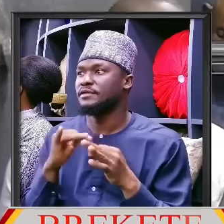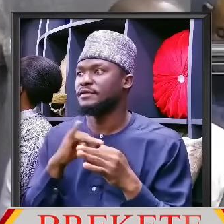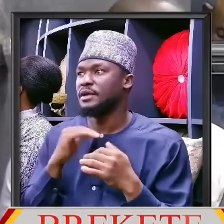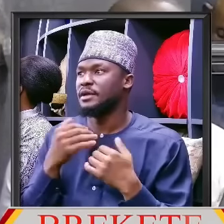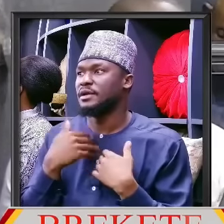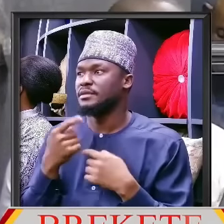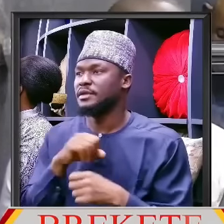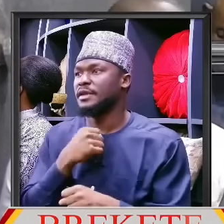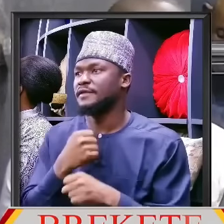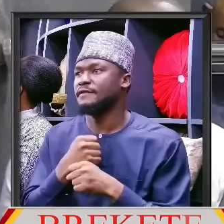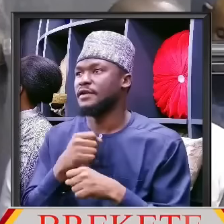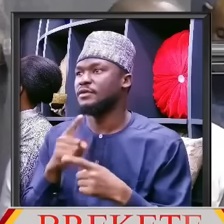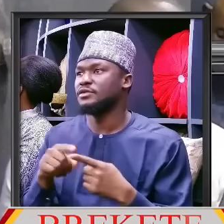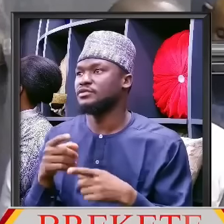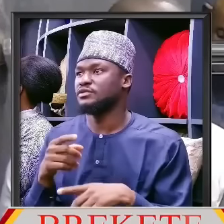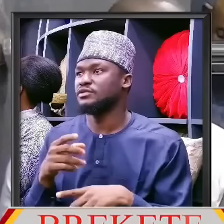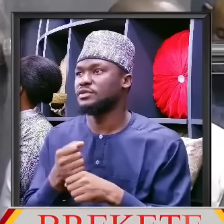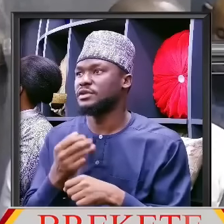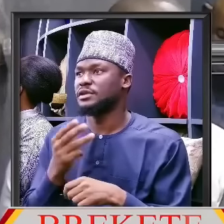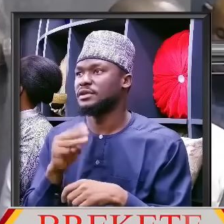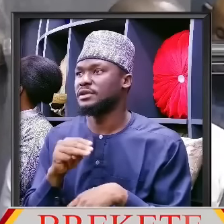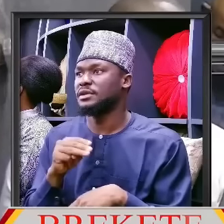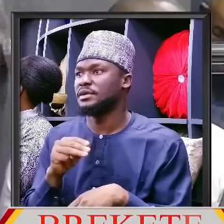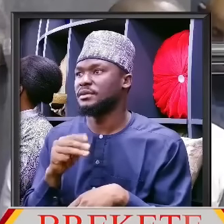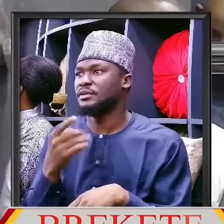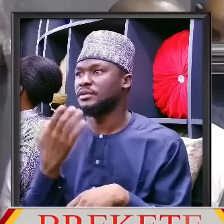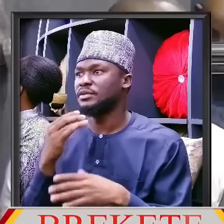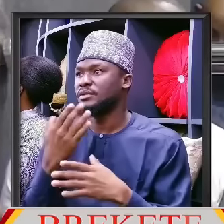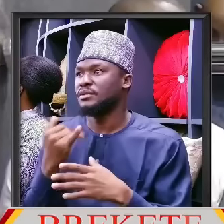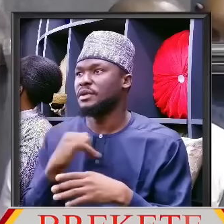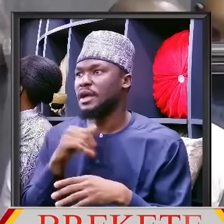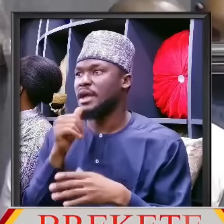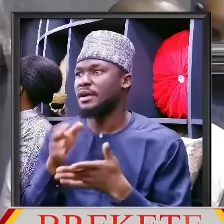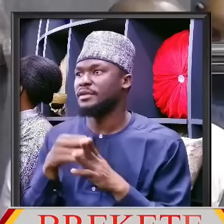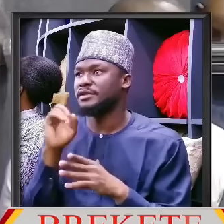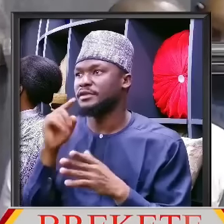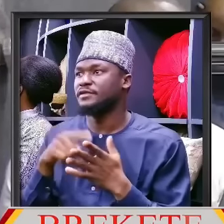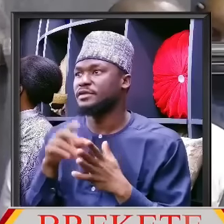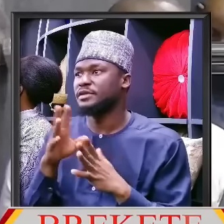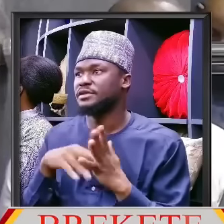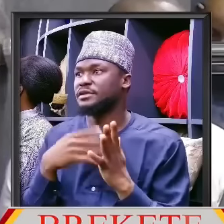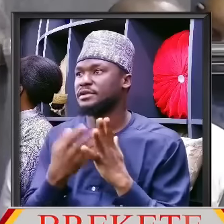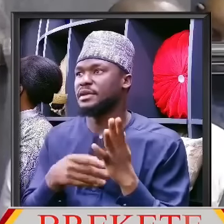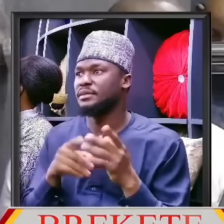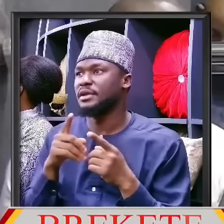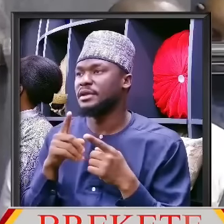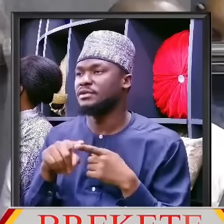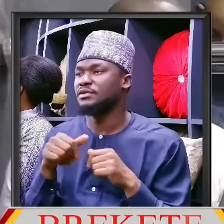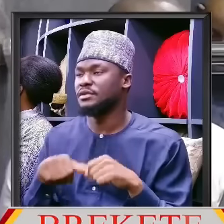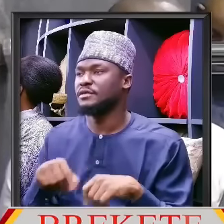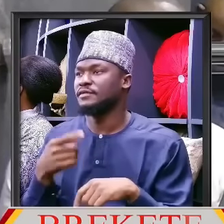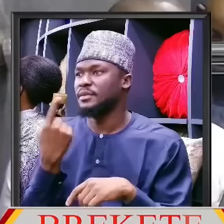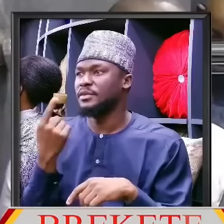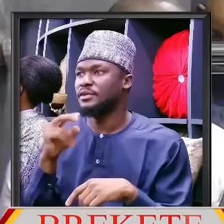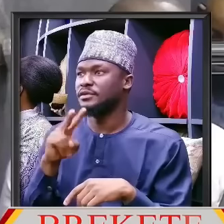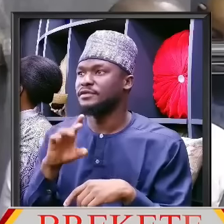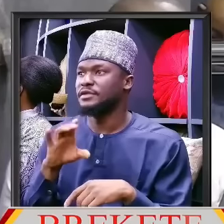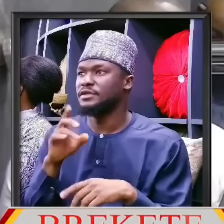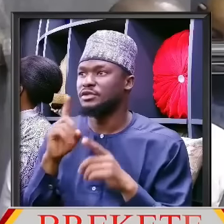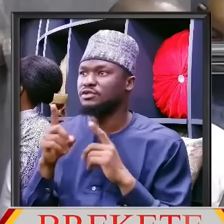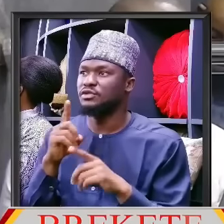all these students today, so they carry them. You know why, provost, you know why they ask for this timeline, they insist? Mm-hmm. Because VC